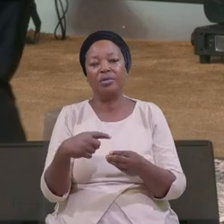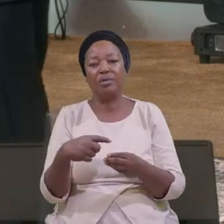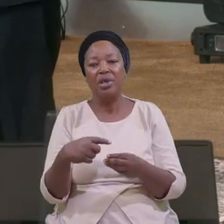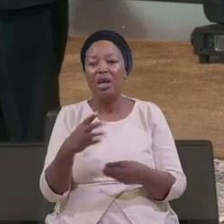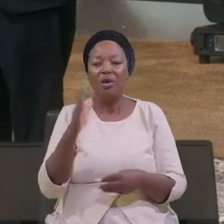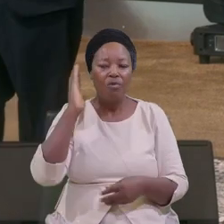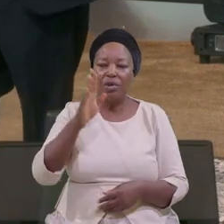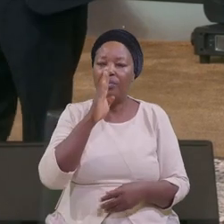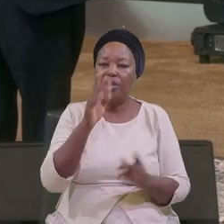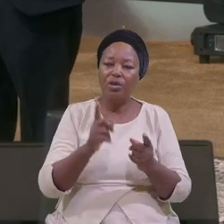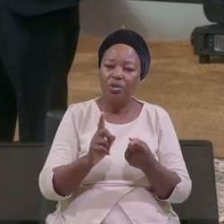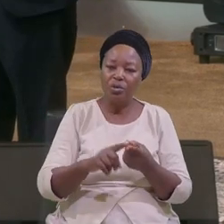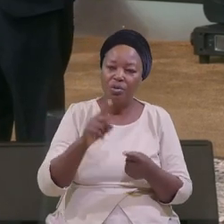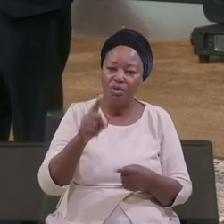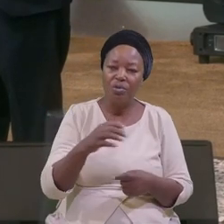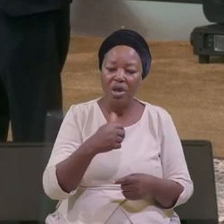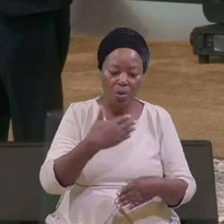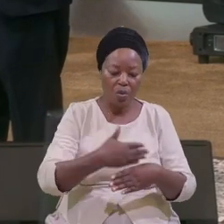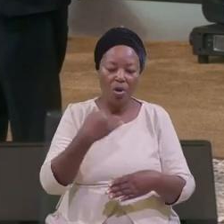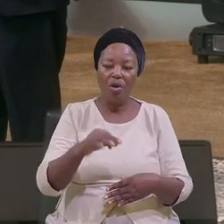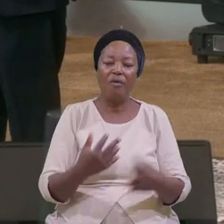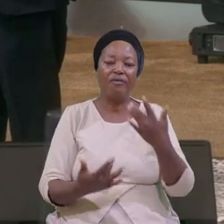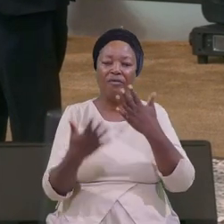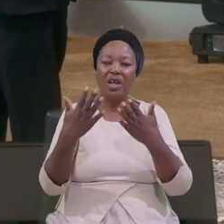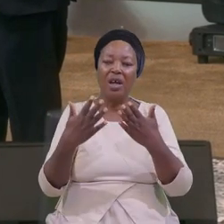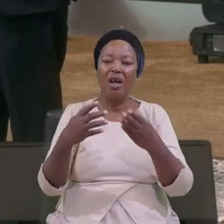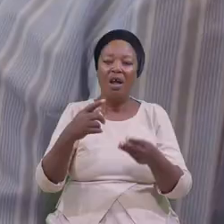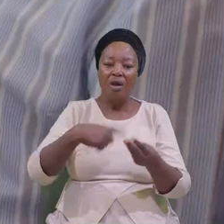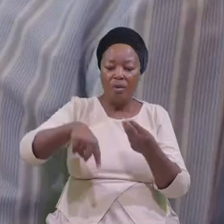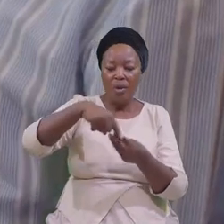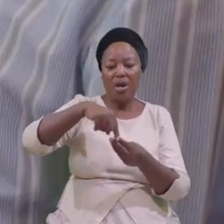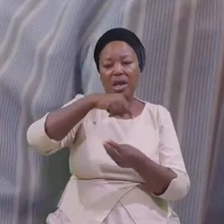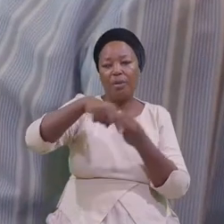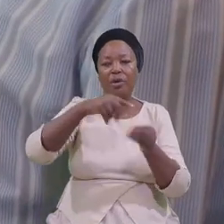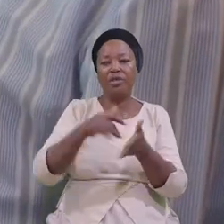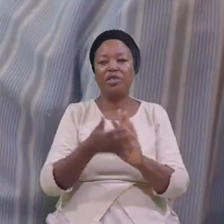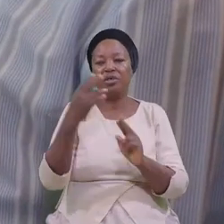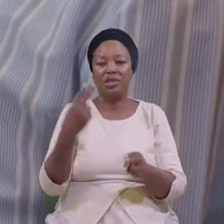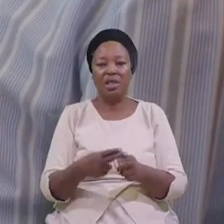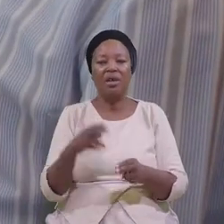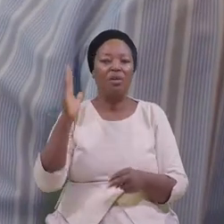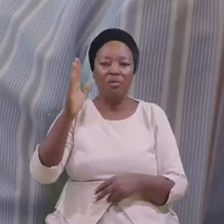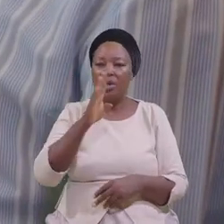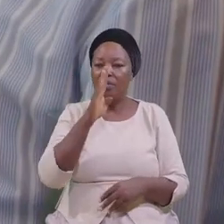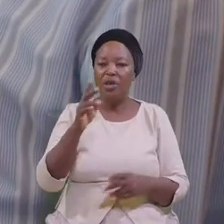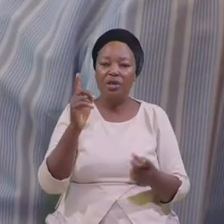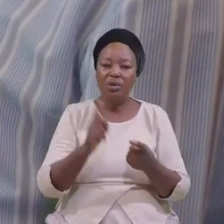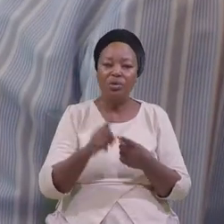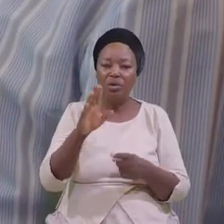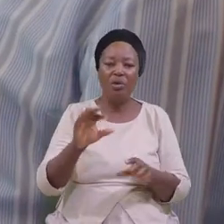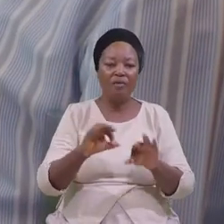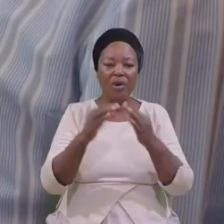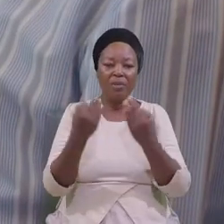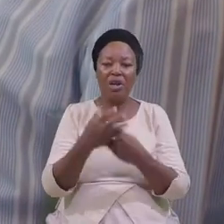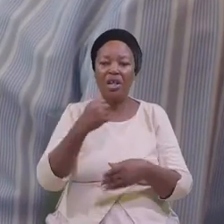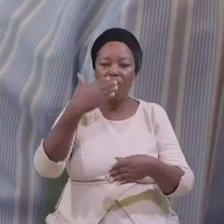Will be unto you a wall of fire round about. Will be unto your family